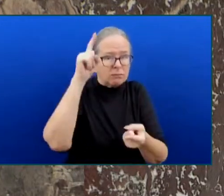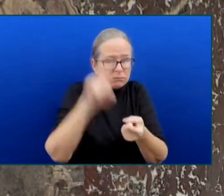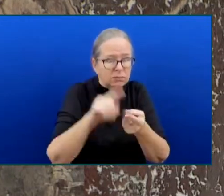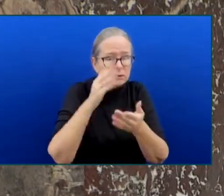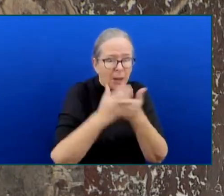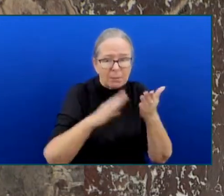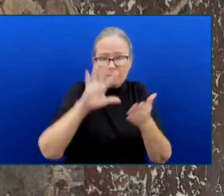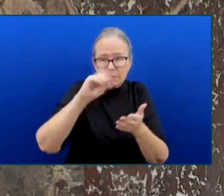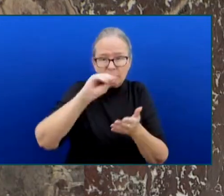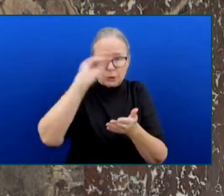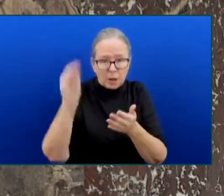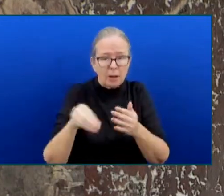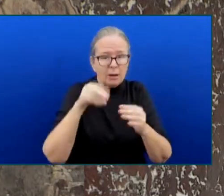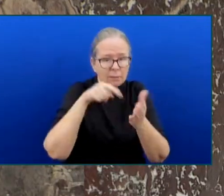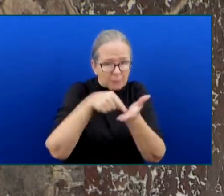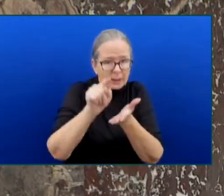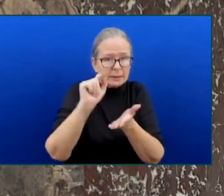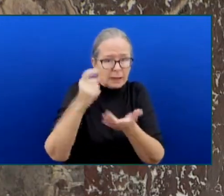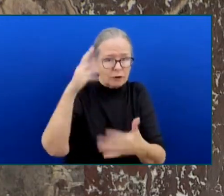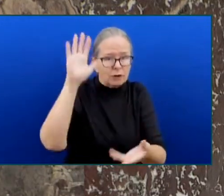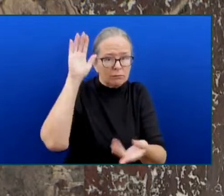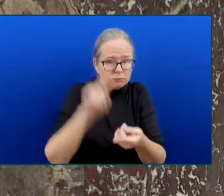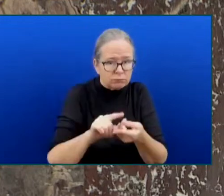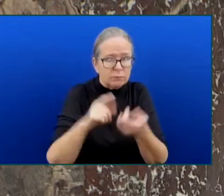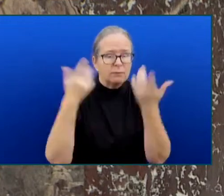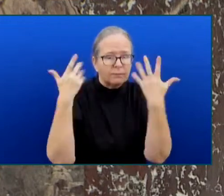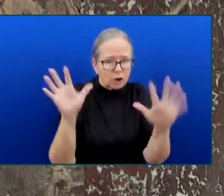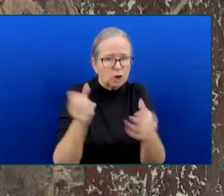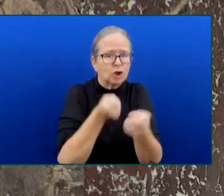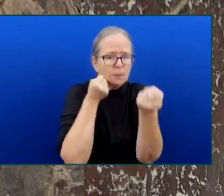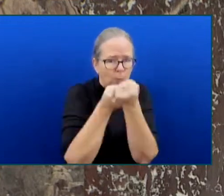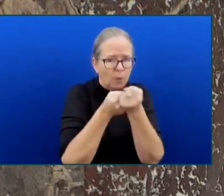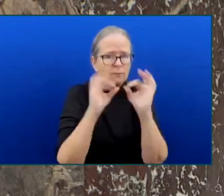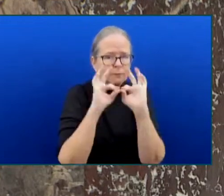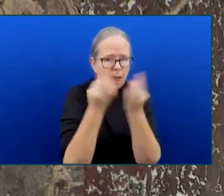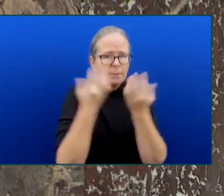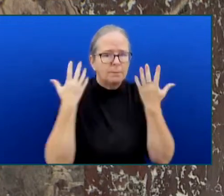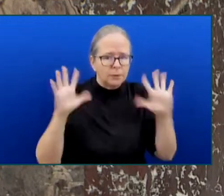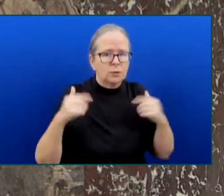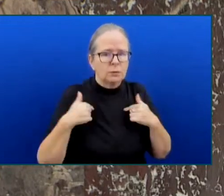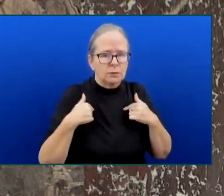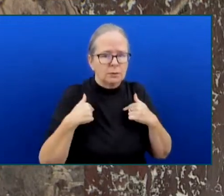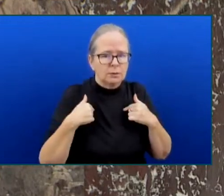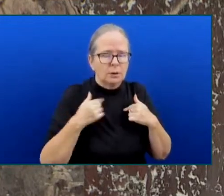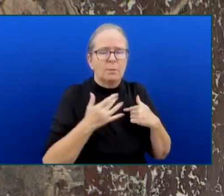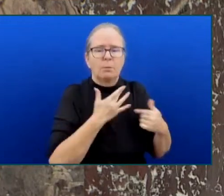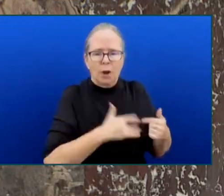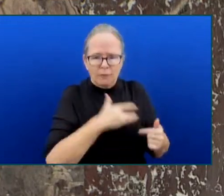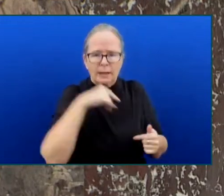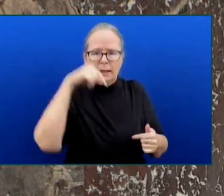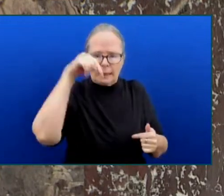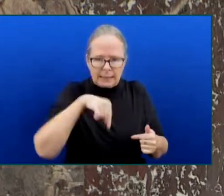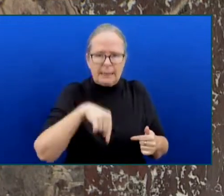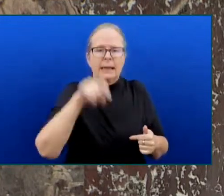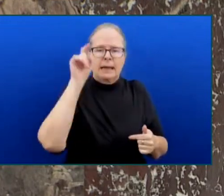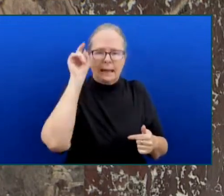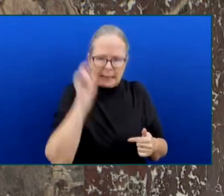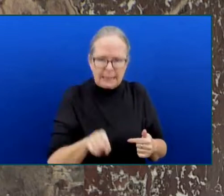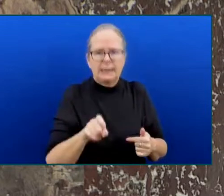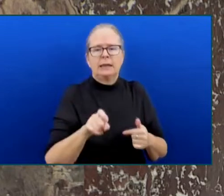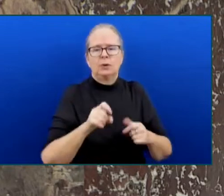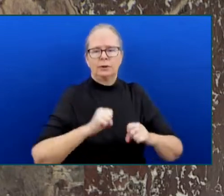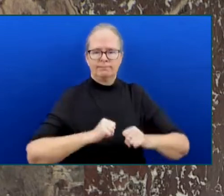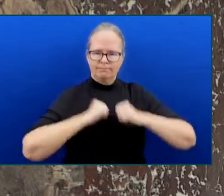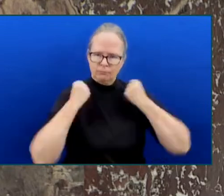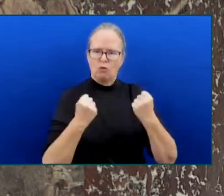Give me a break. The province needs principled leadership. Members. The province needs principled leadership. Members. It's hard